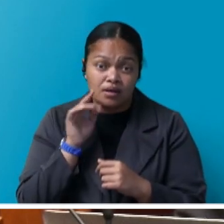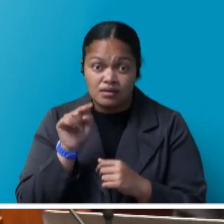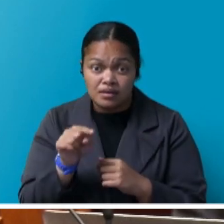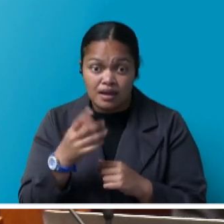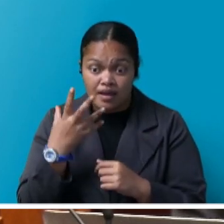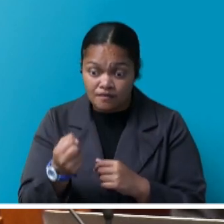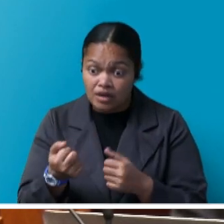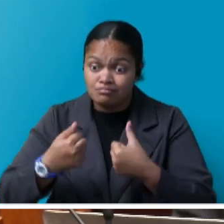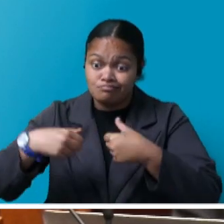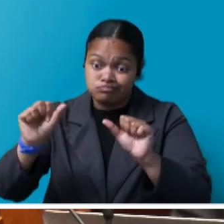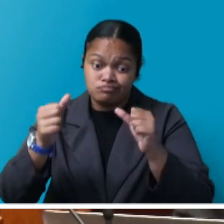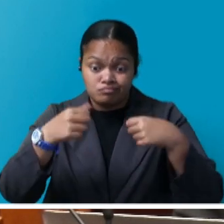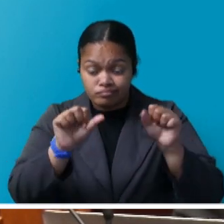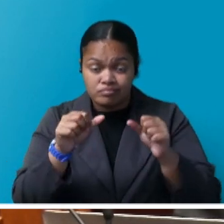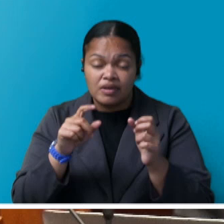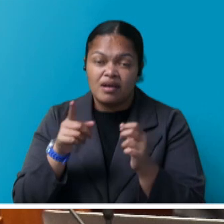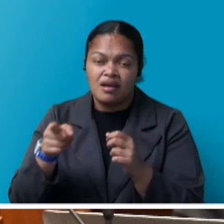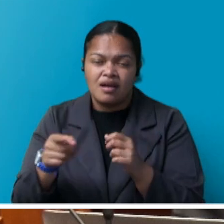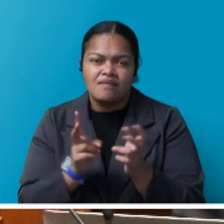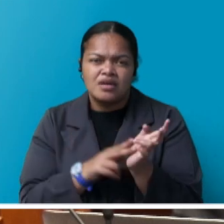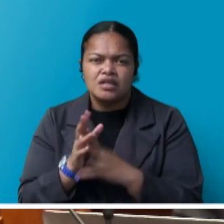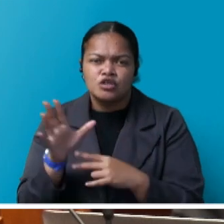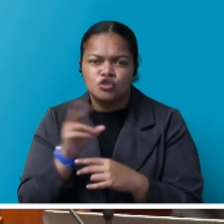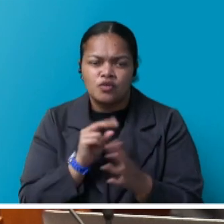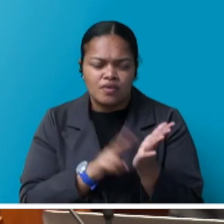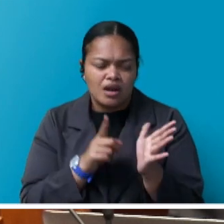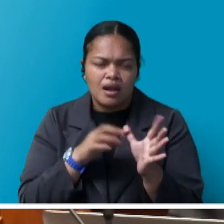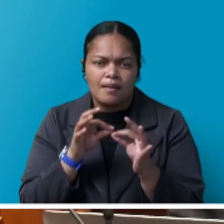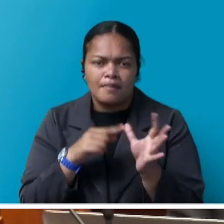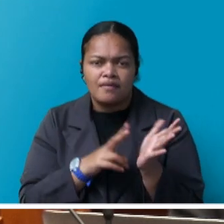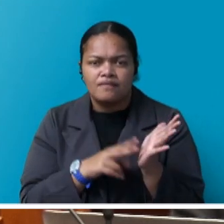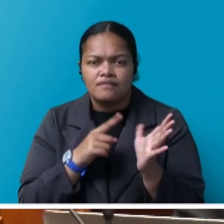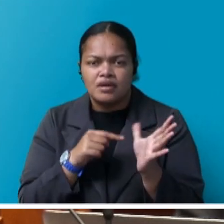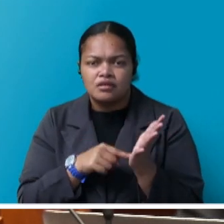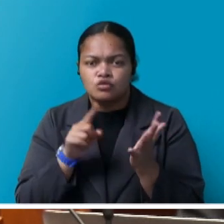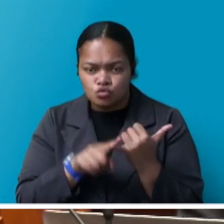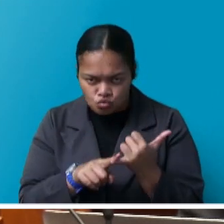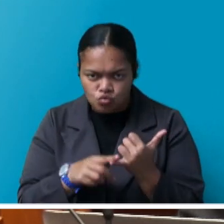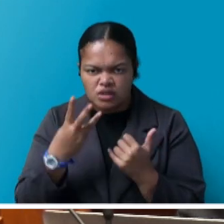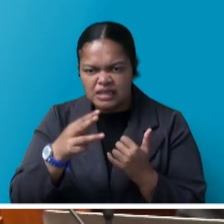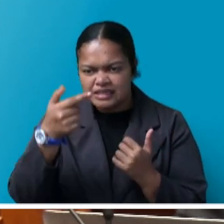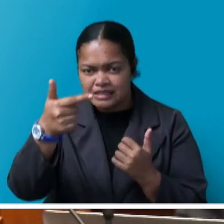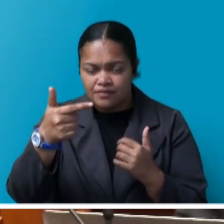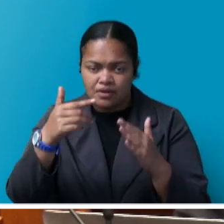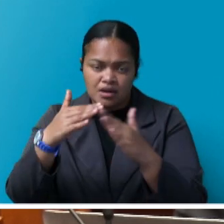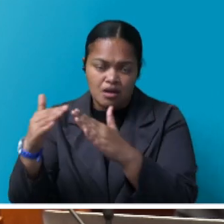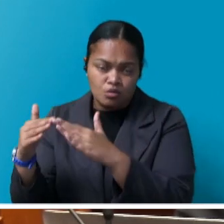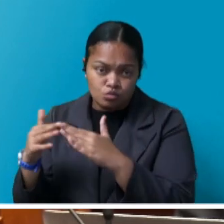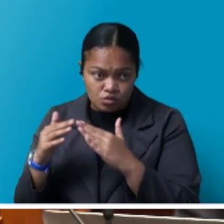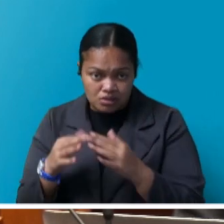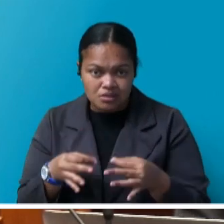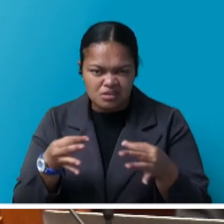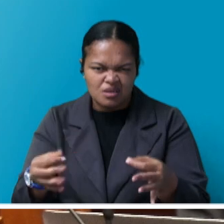in the relocation project for the village of Nambabatu in Riketi, the construction of the 37 houses had been slightly delayed by the recent